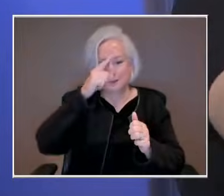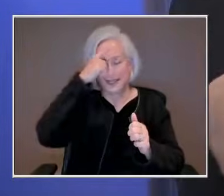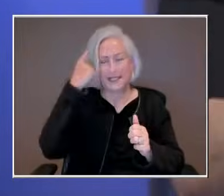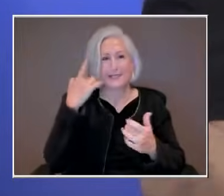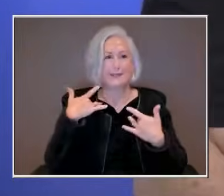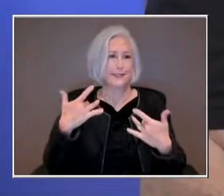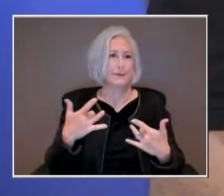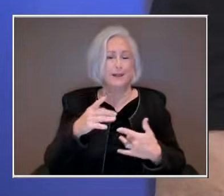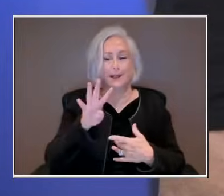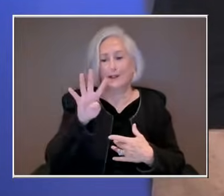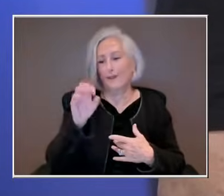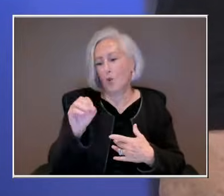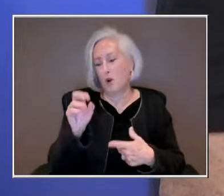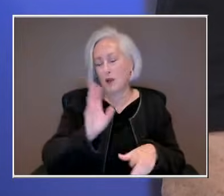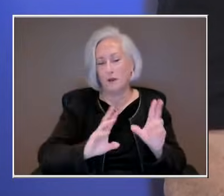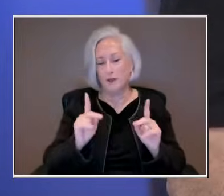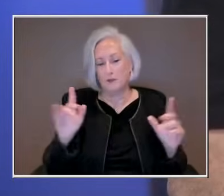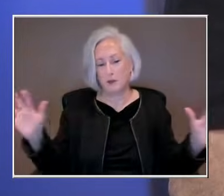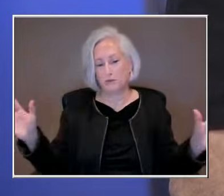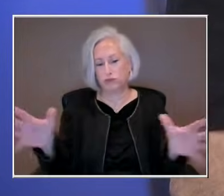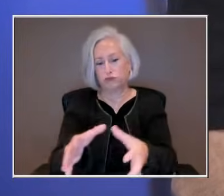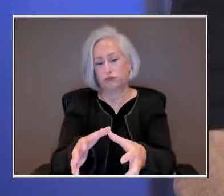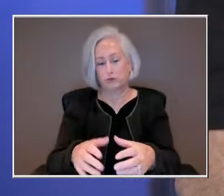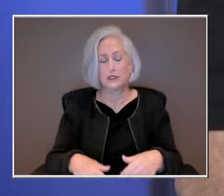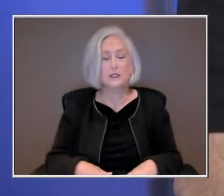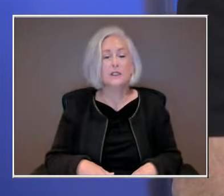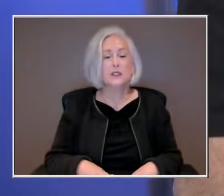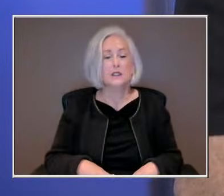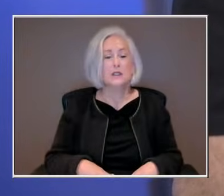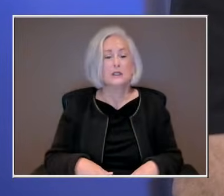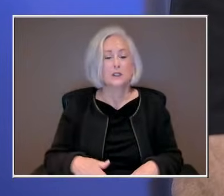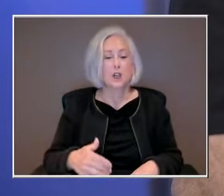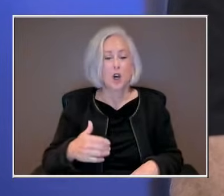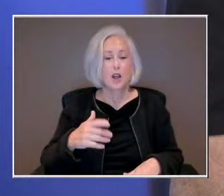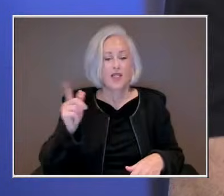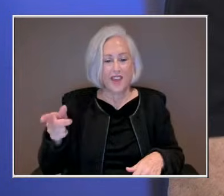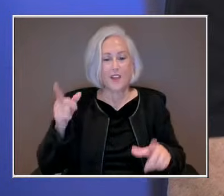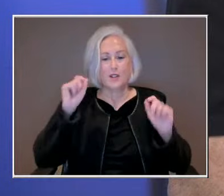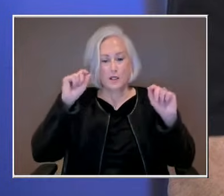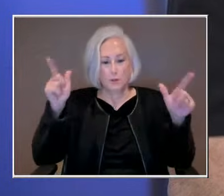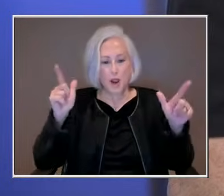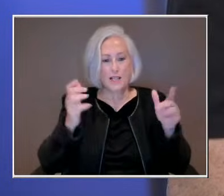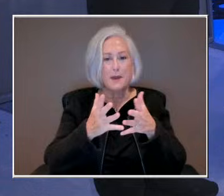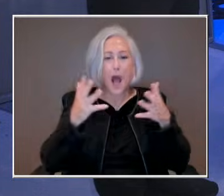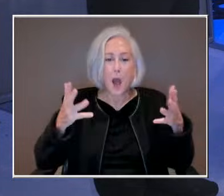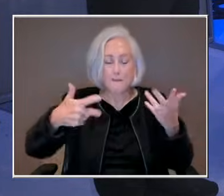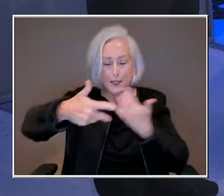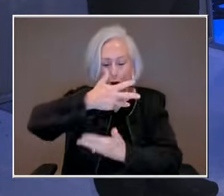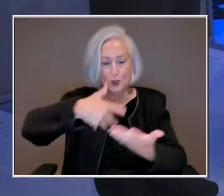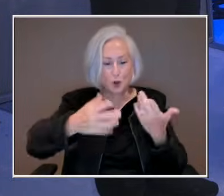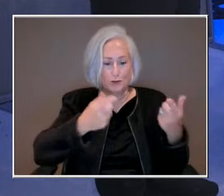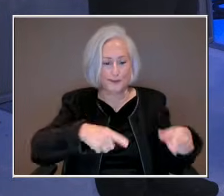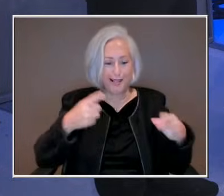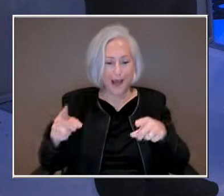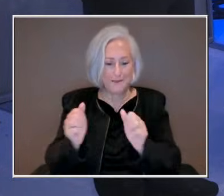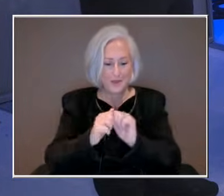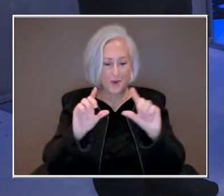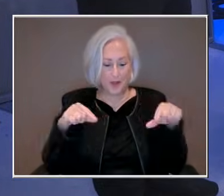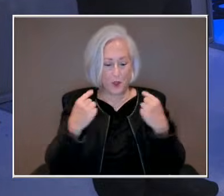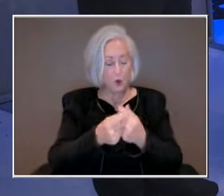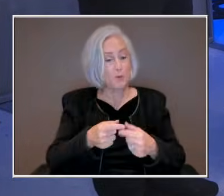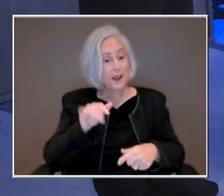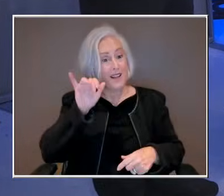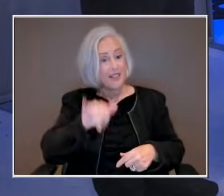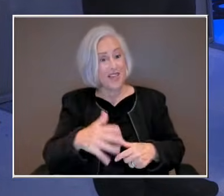that come in. Wow. So they're surprised by the social aspect of the group. Which is what Dr. Coffey was saying is so